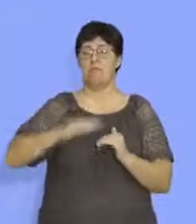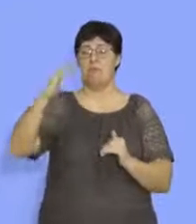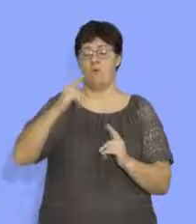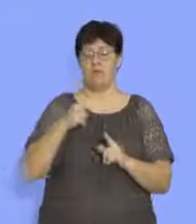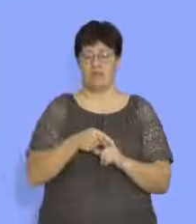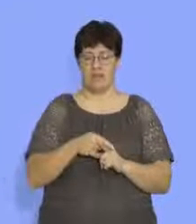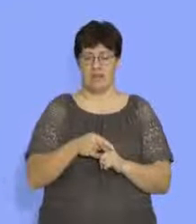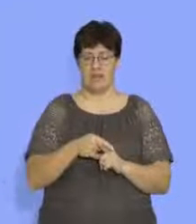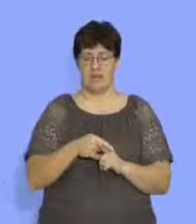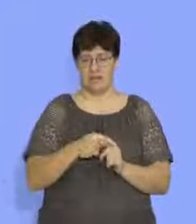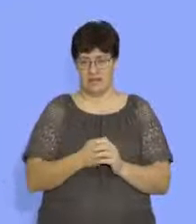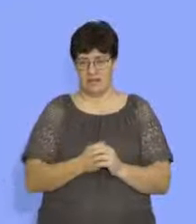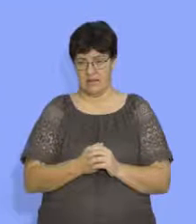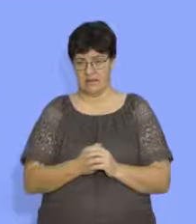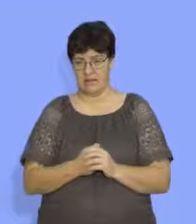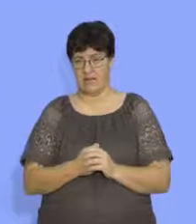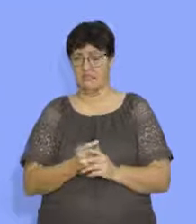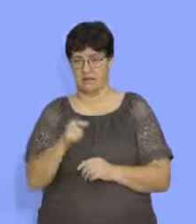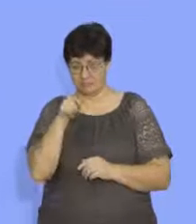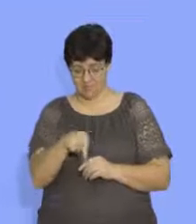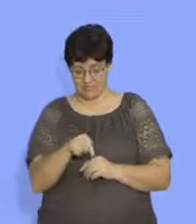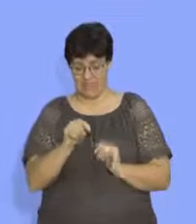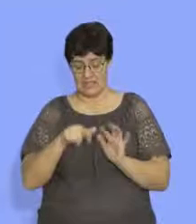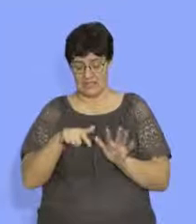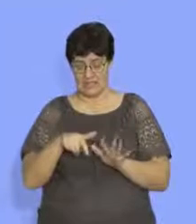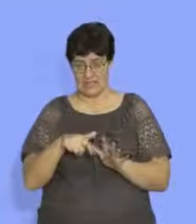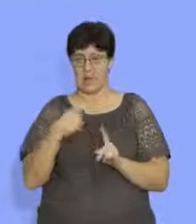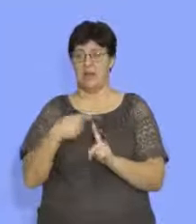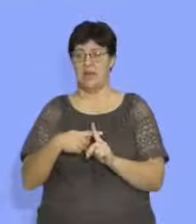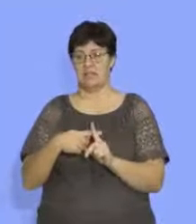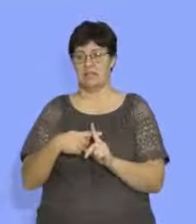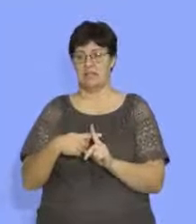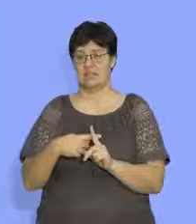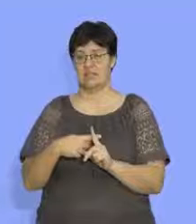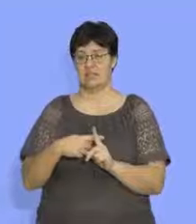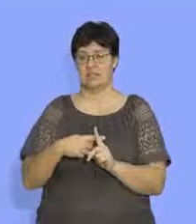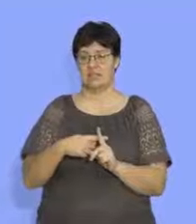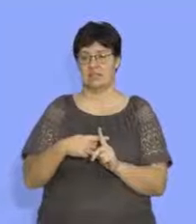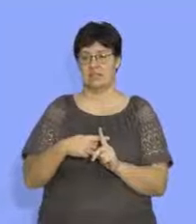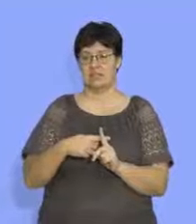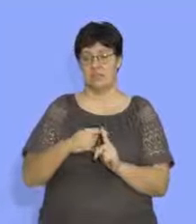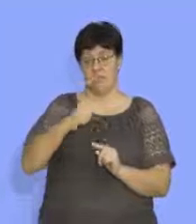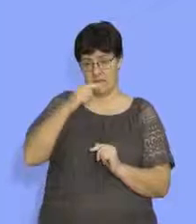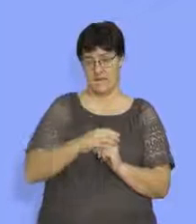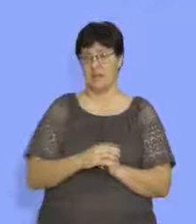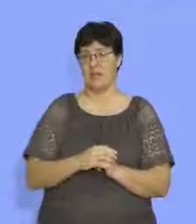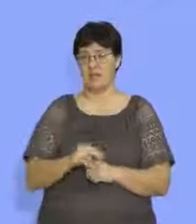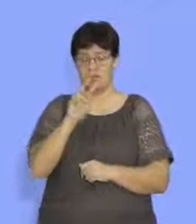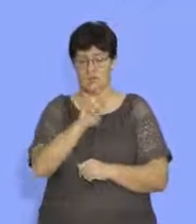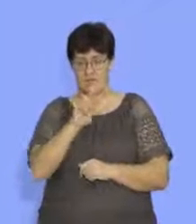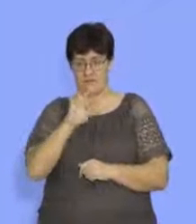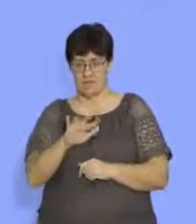than its width. So the length will be this one, which is 17 plus the width, and this will